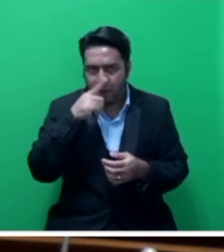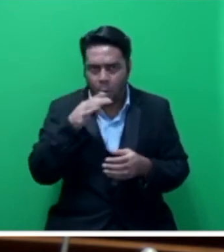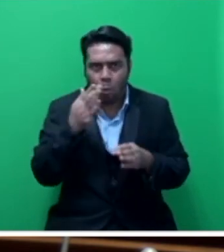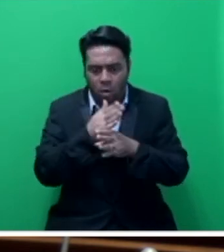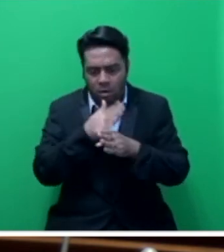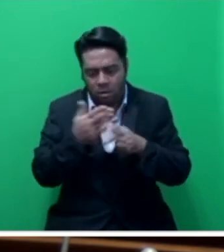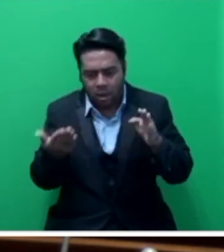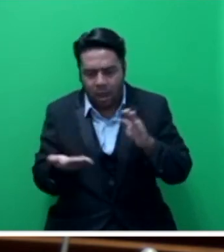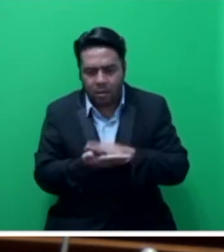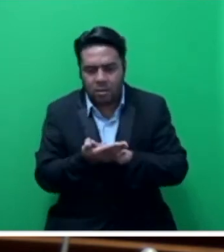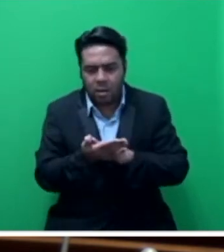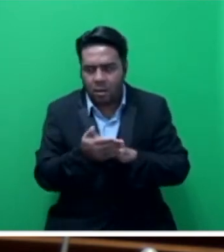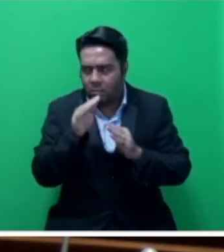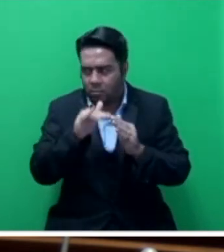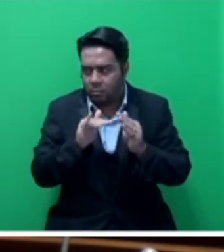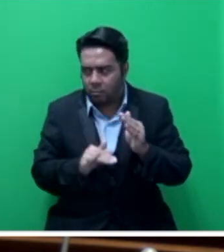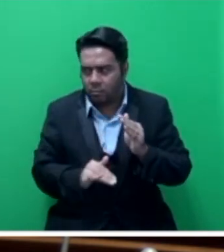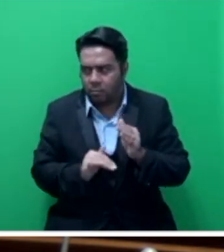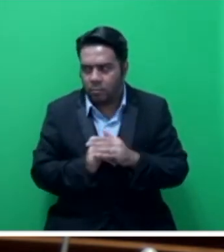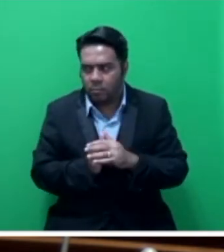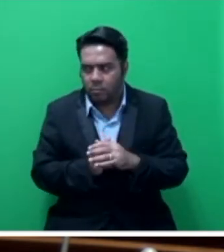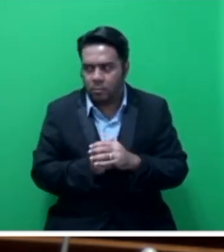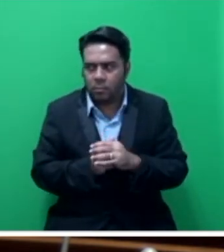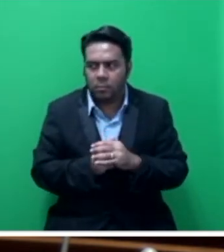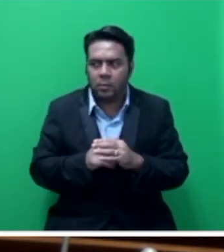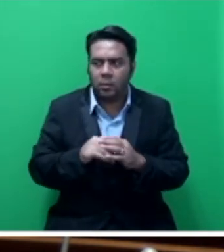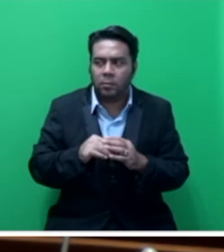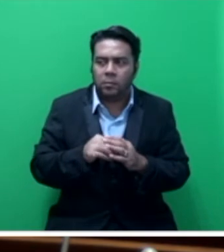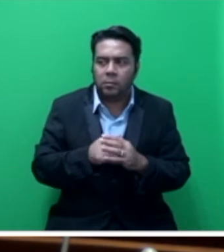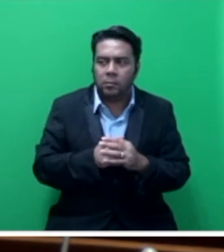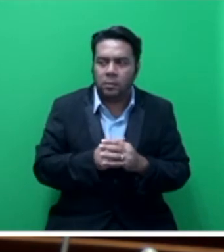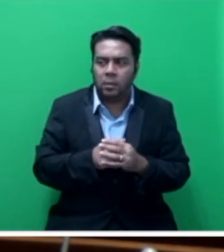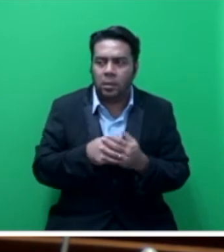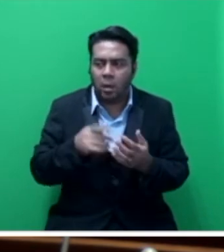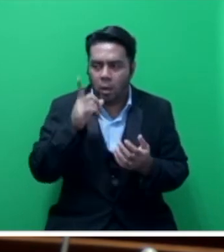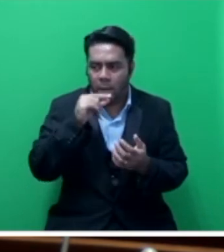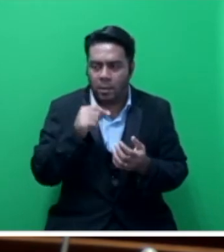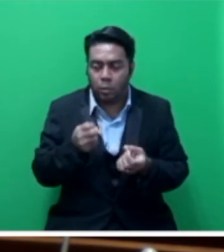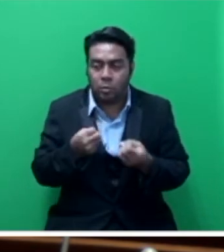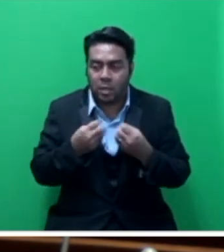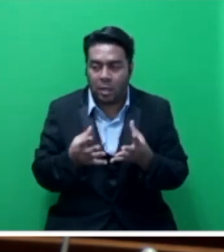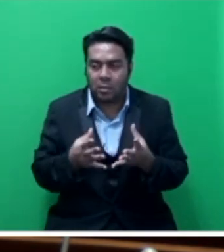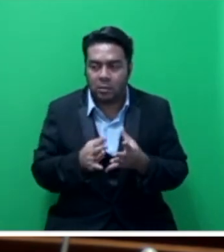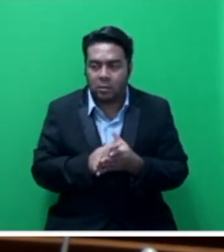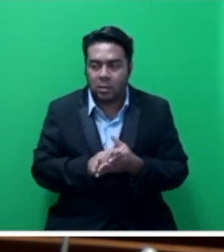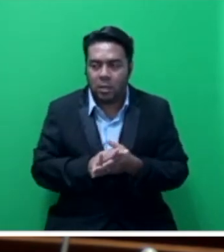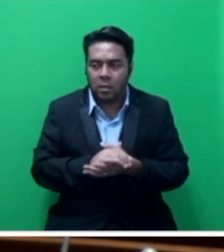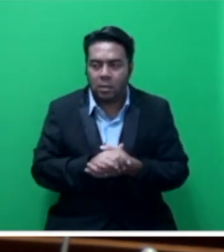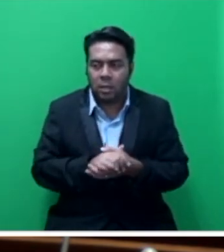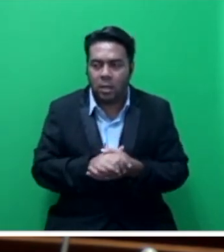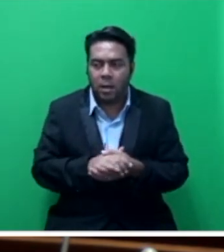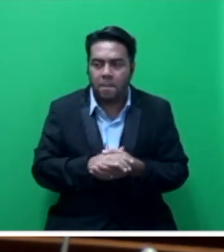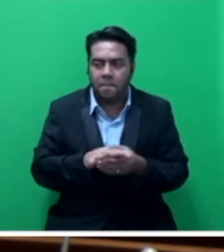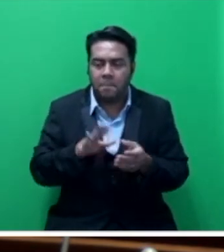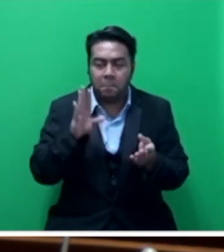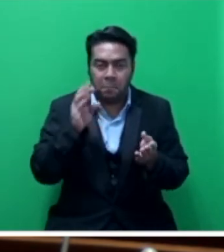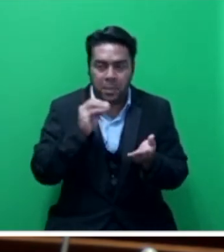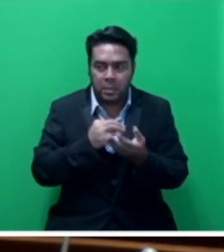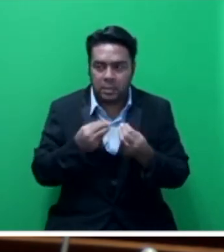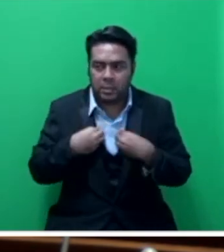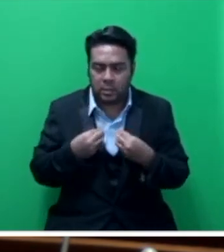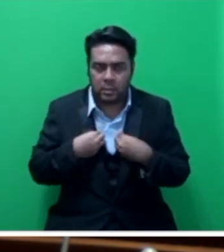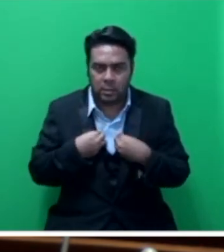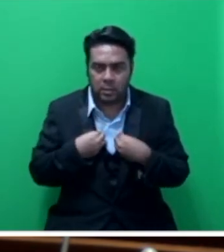West. There's a mother of 2 who was actually laid off, who is now able to start a poultry business to sustain an income and support her